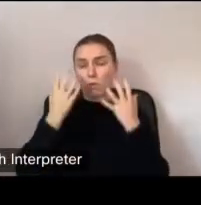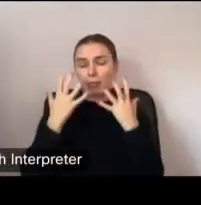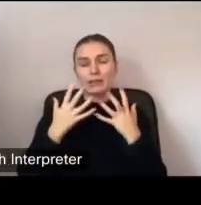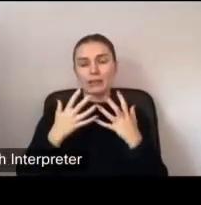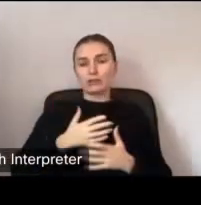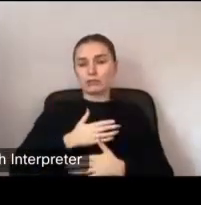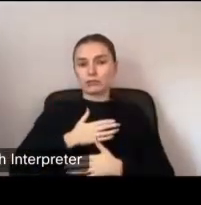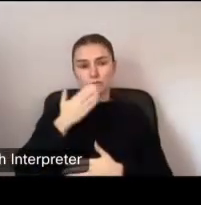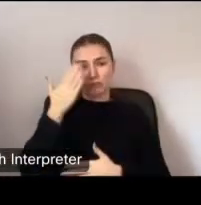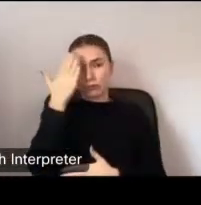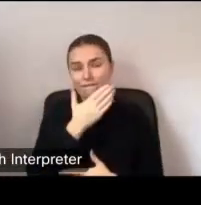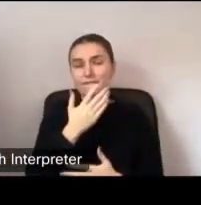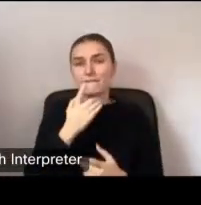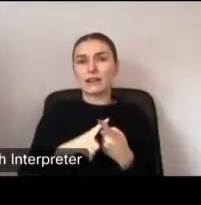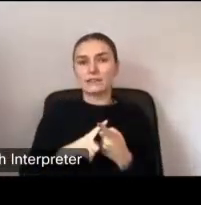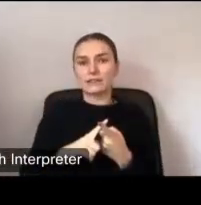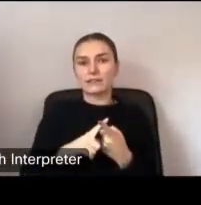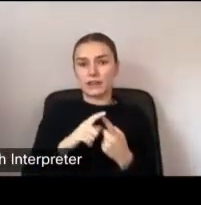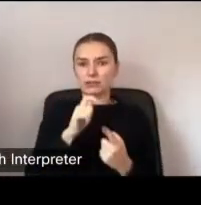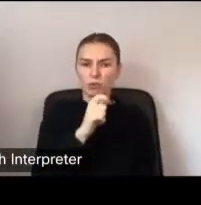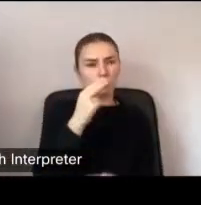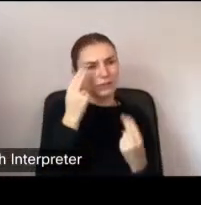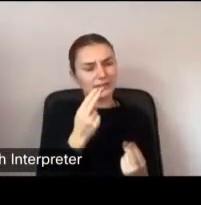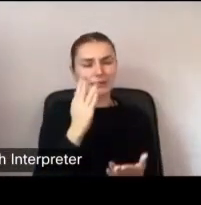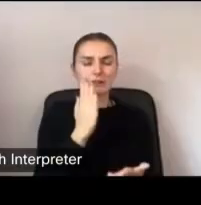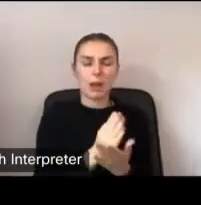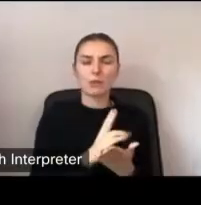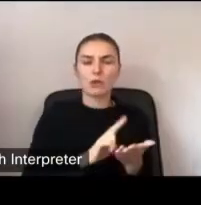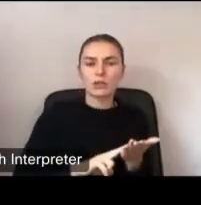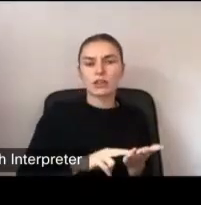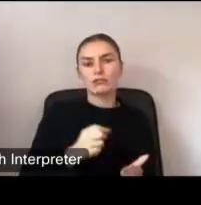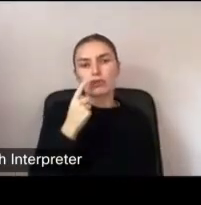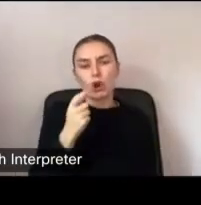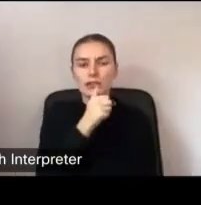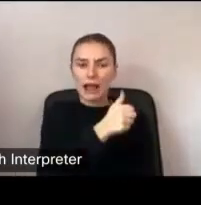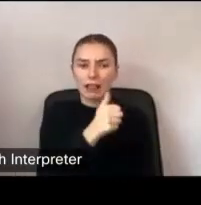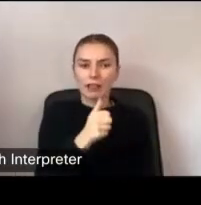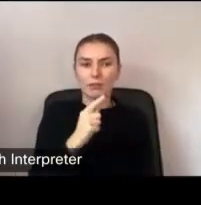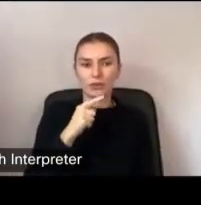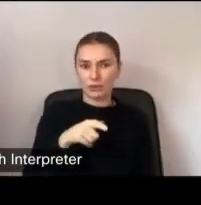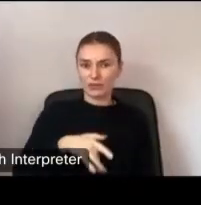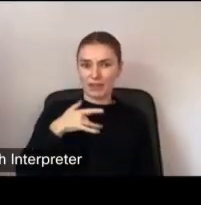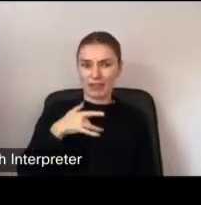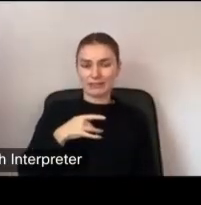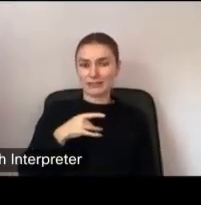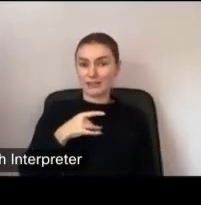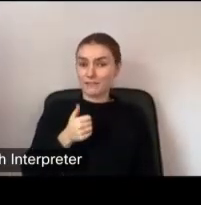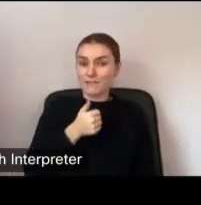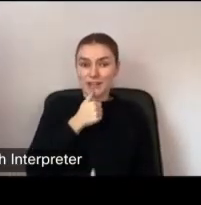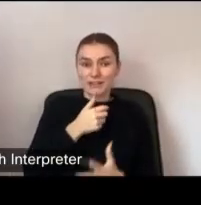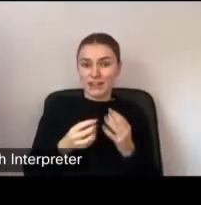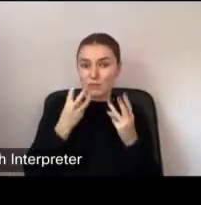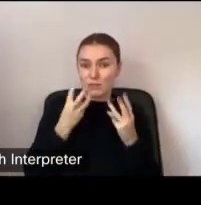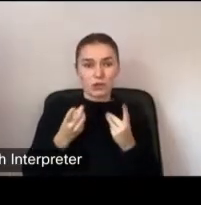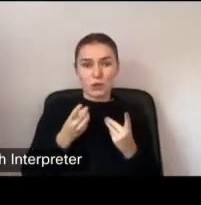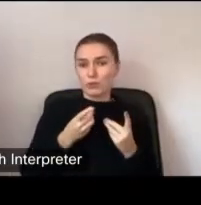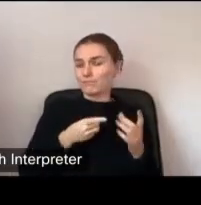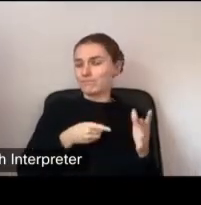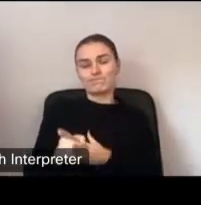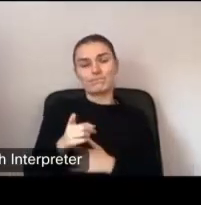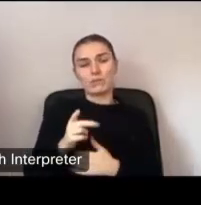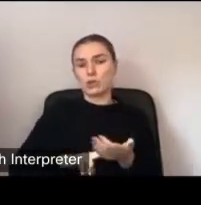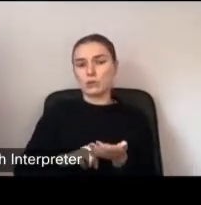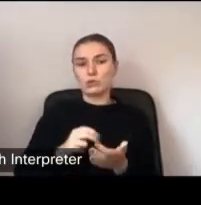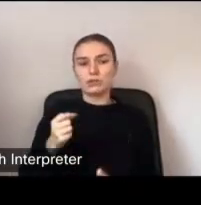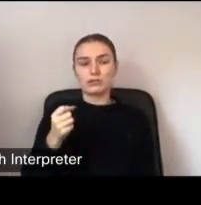told you need to get your act together to stop using drugs or alcohol. But of course, with those feelings, what's the first thing they're going to do is go off and use drugs and alcohol. And you